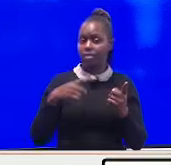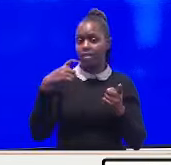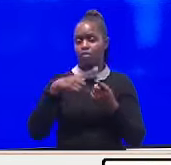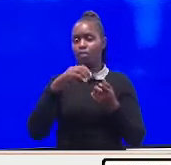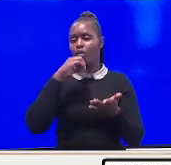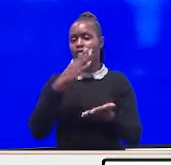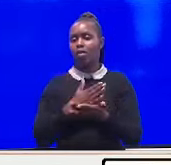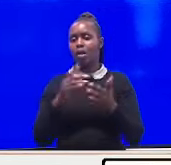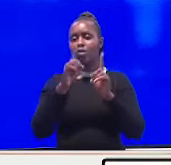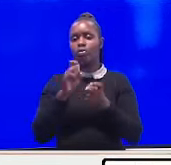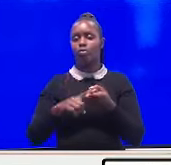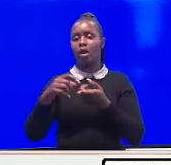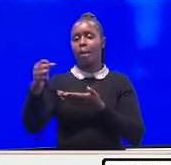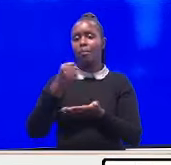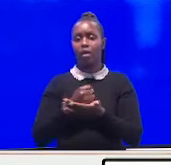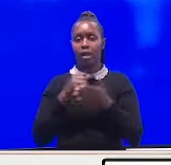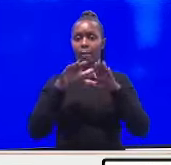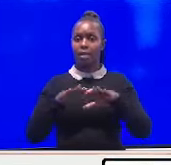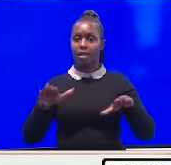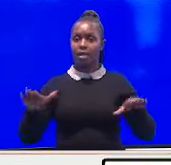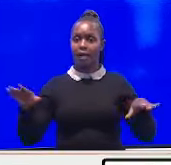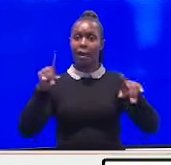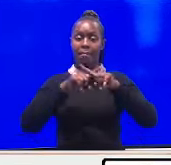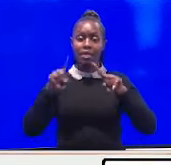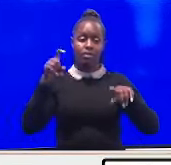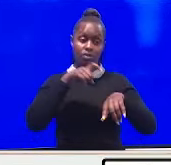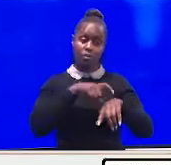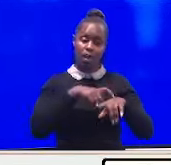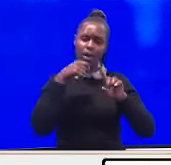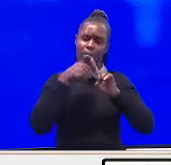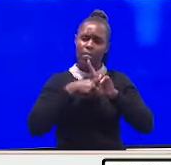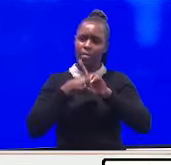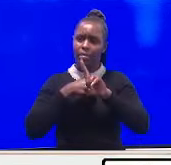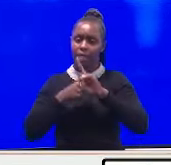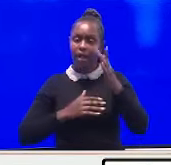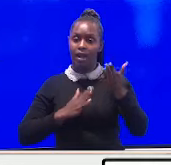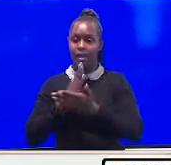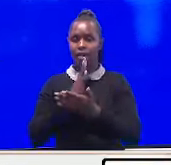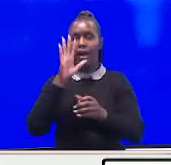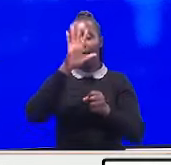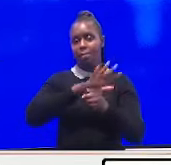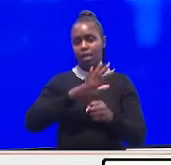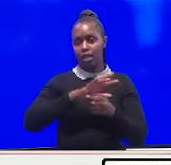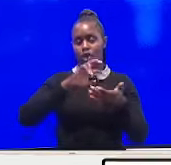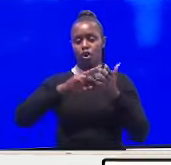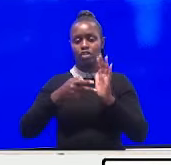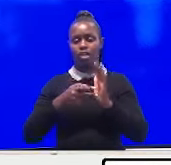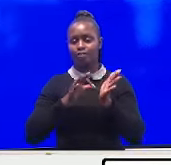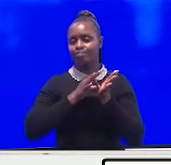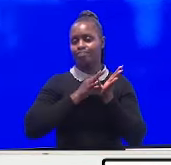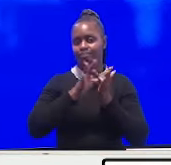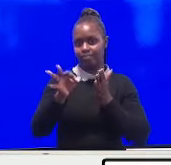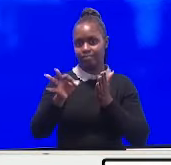terms. But when they were crying for their rights, most of them, their contracts were terminated.